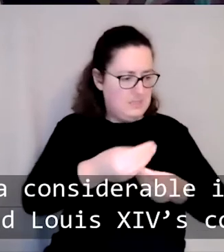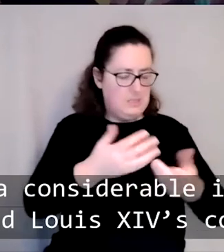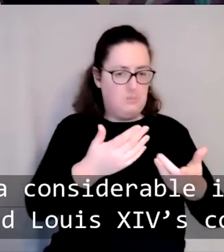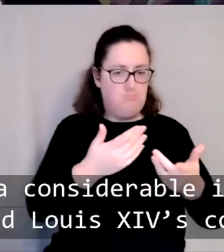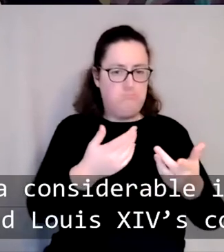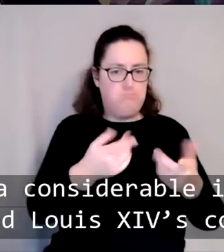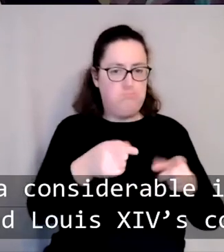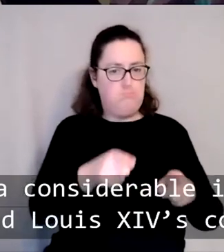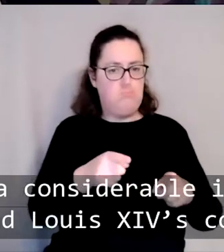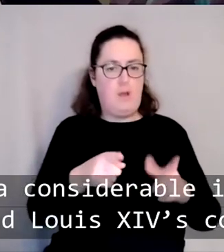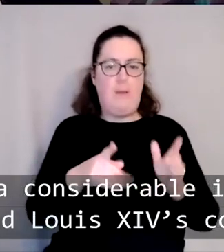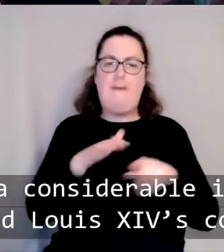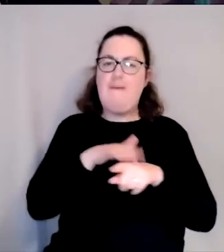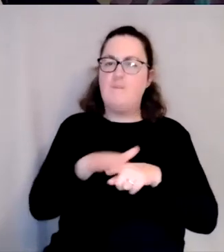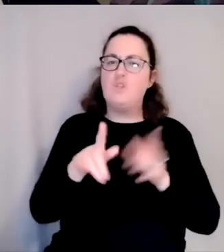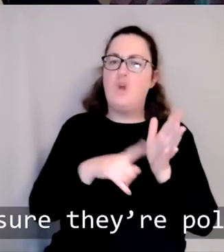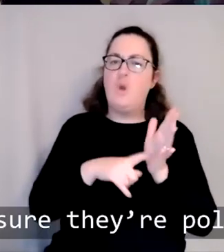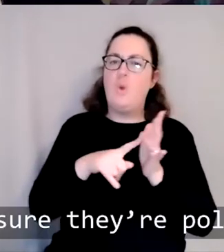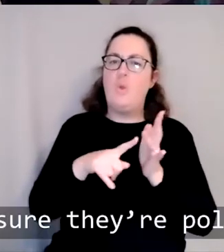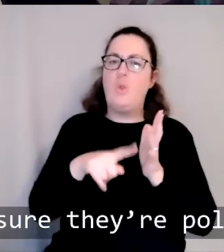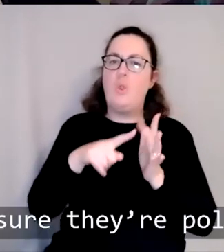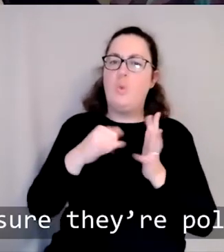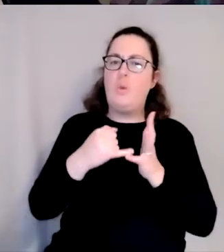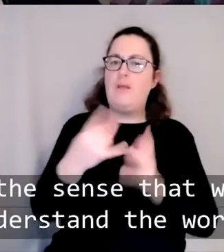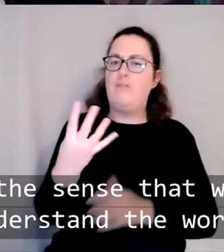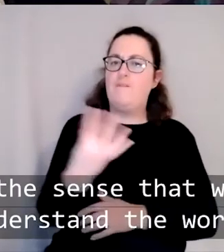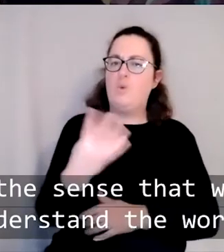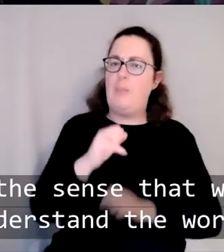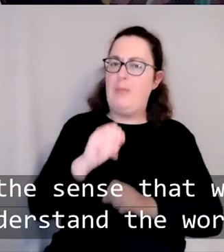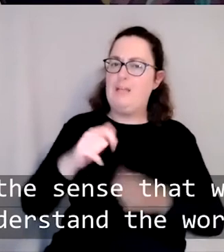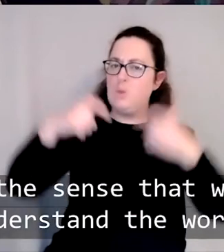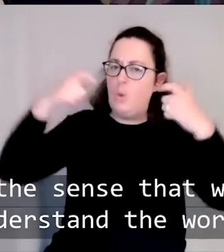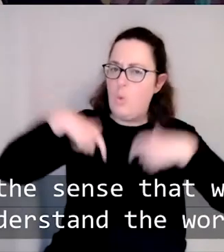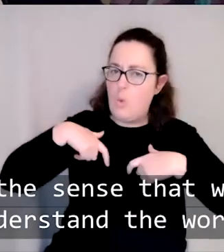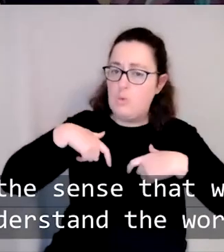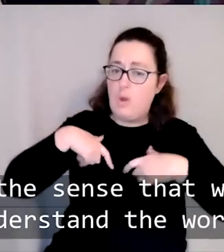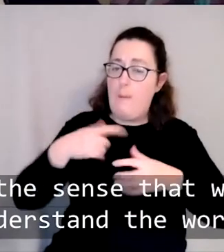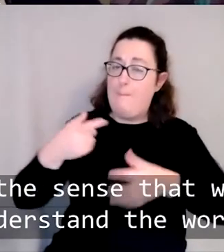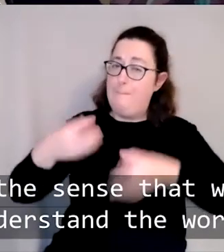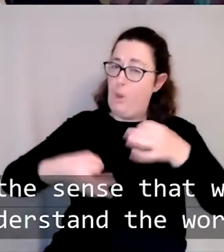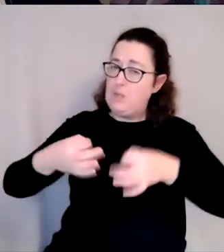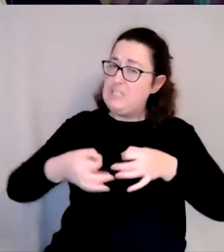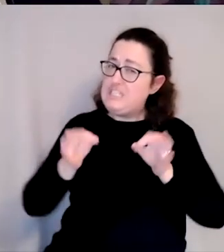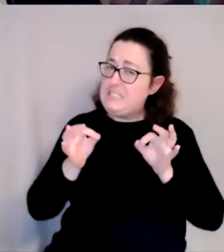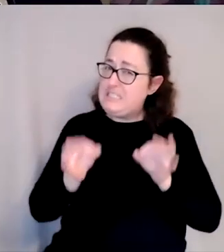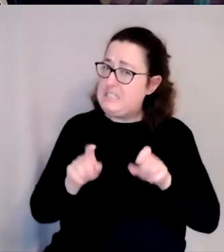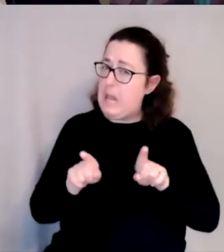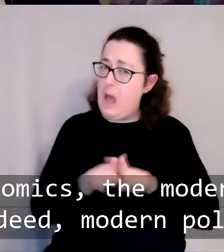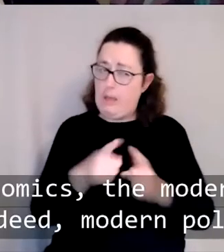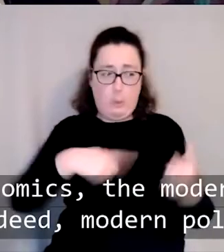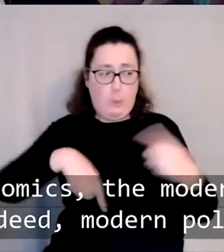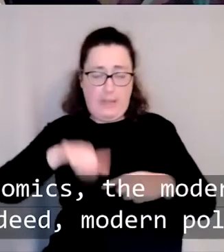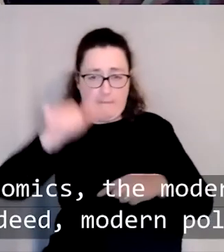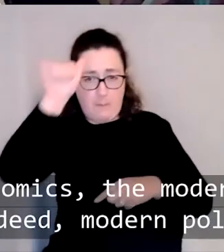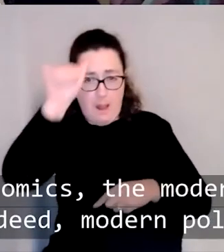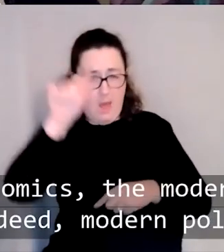influence around Louis XIV's court. I'm not sure they're politicians in the sense that we'd understand the word. But kind of